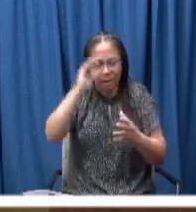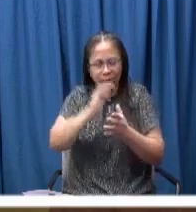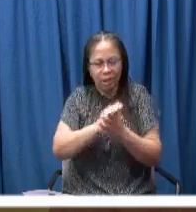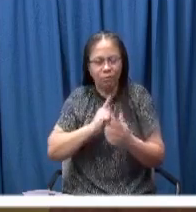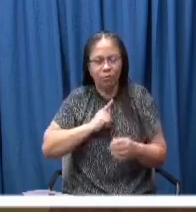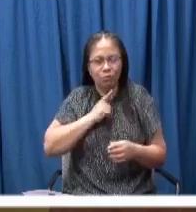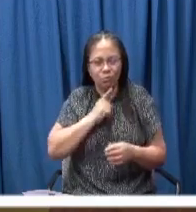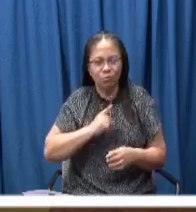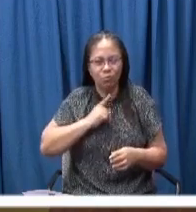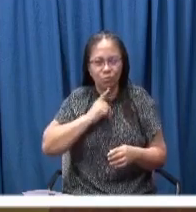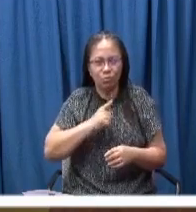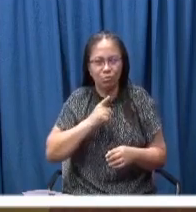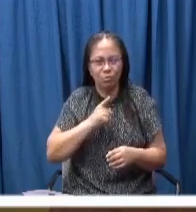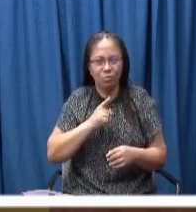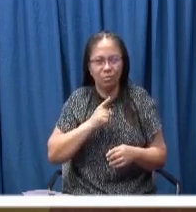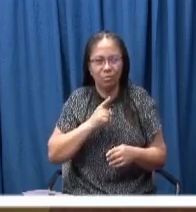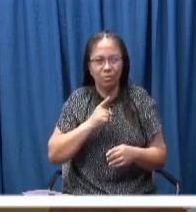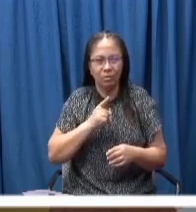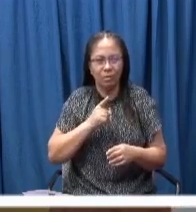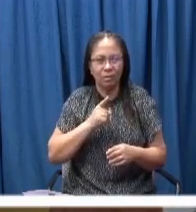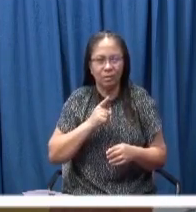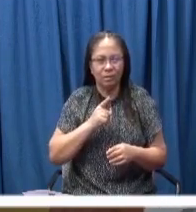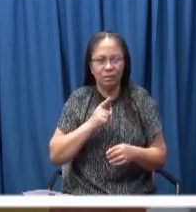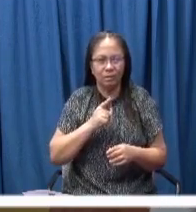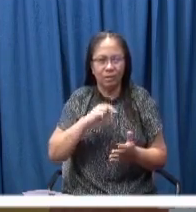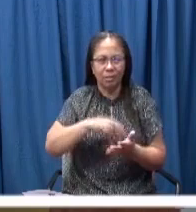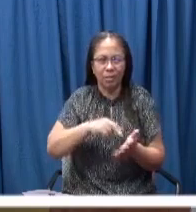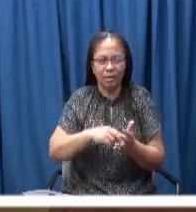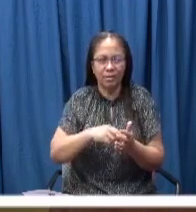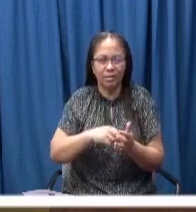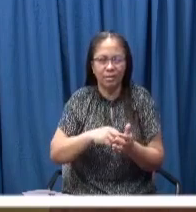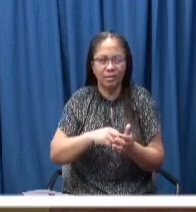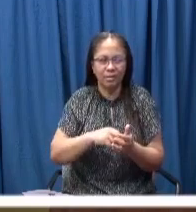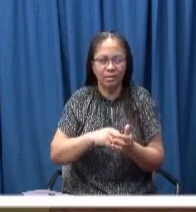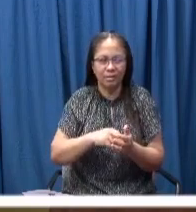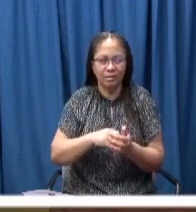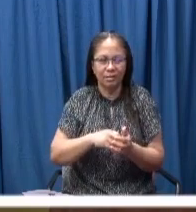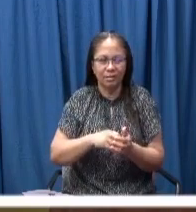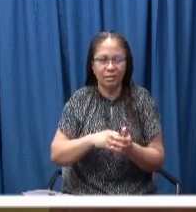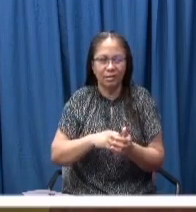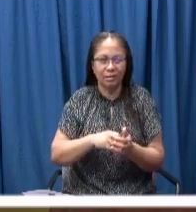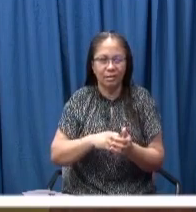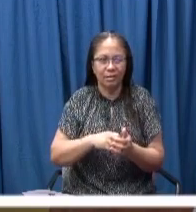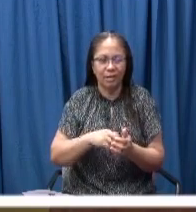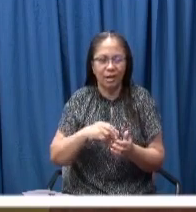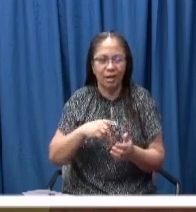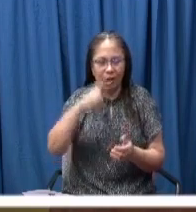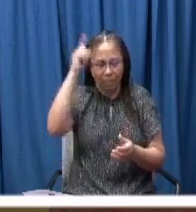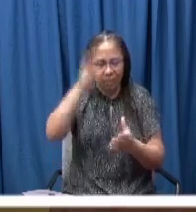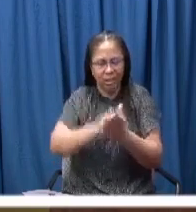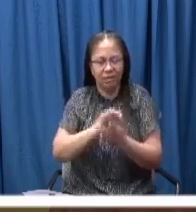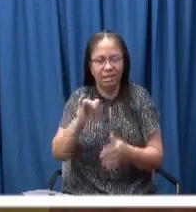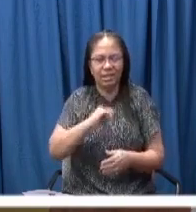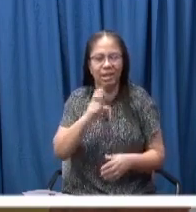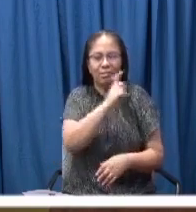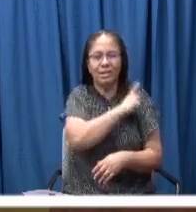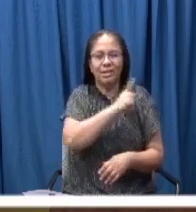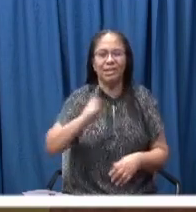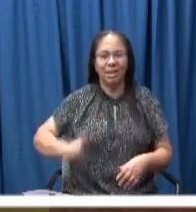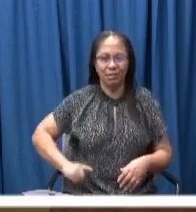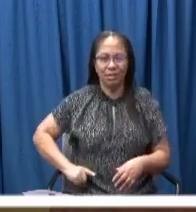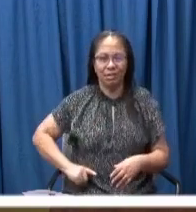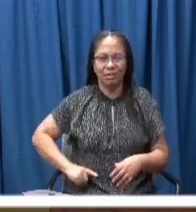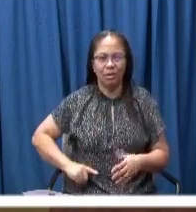with my life is to believe what David believed. And it's to come to what he came